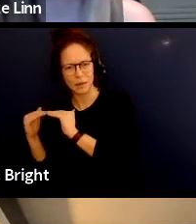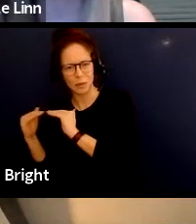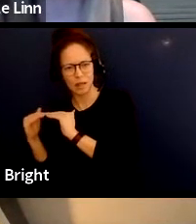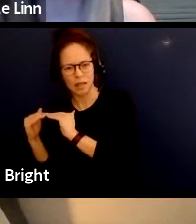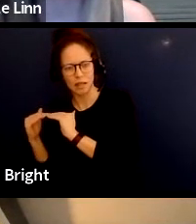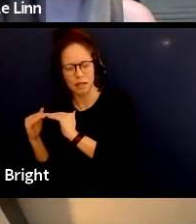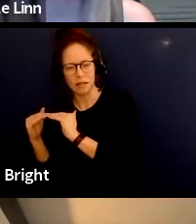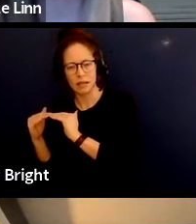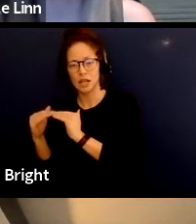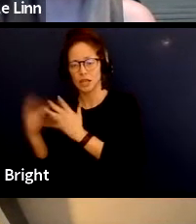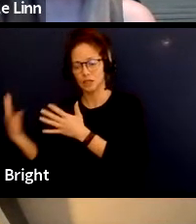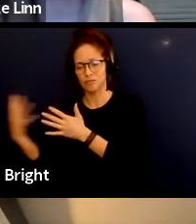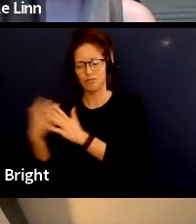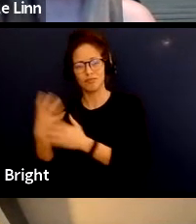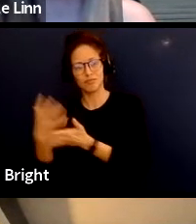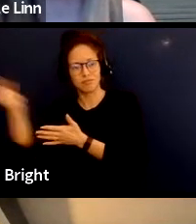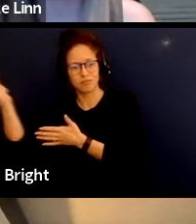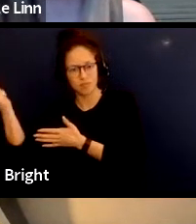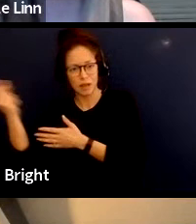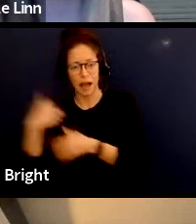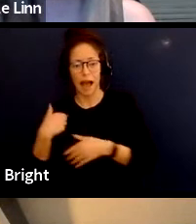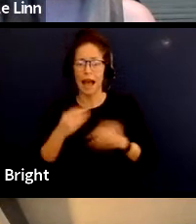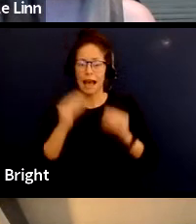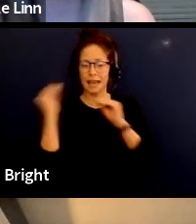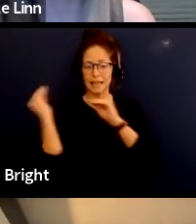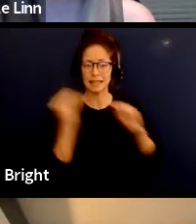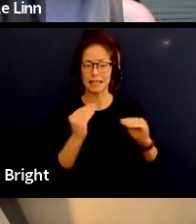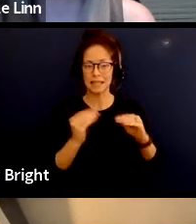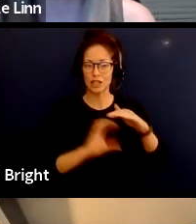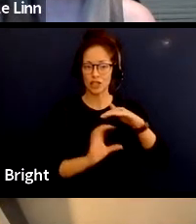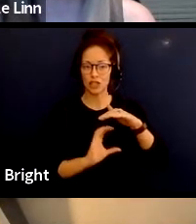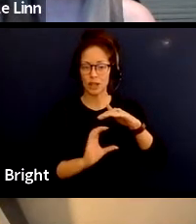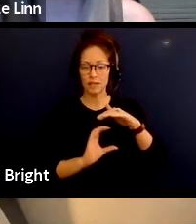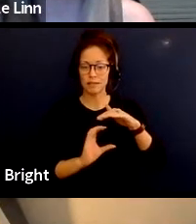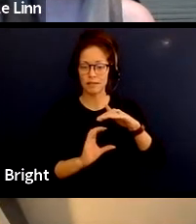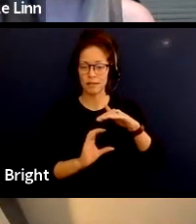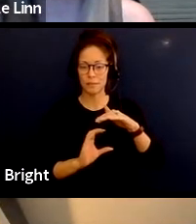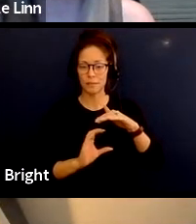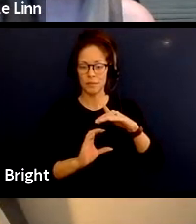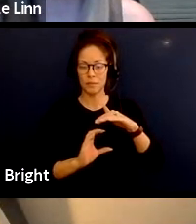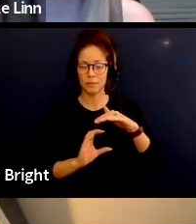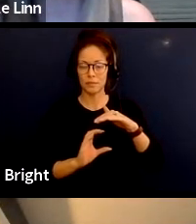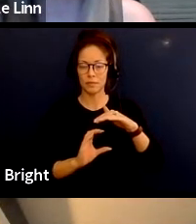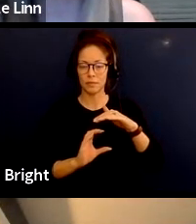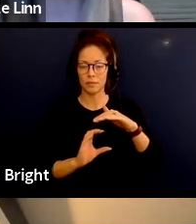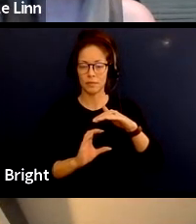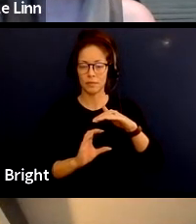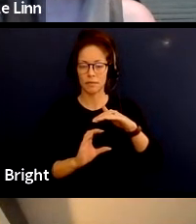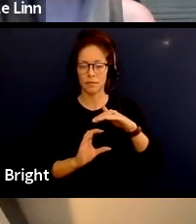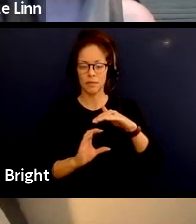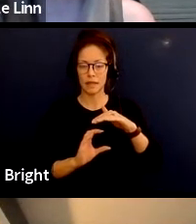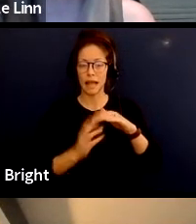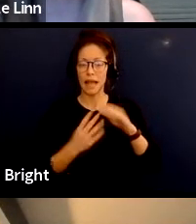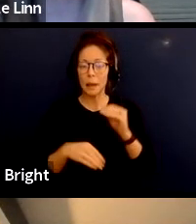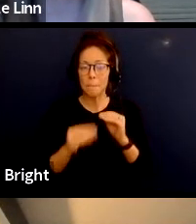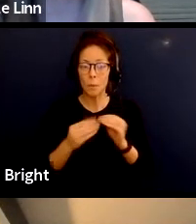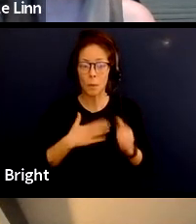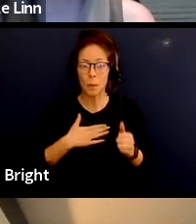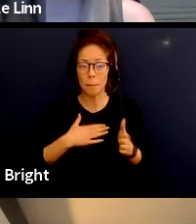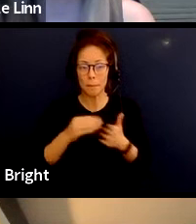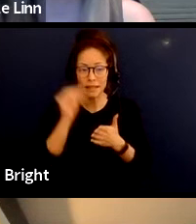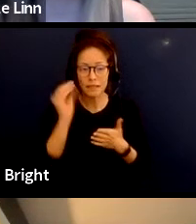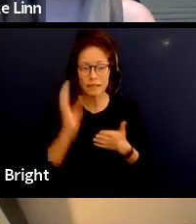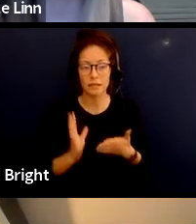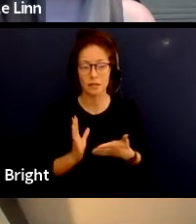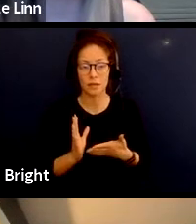getting taken away. I'm teach at Chess and on the east side, and more of my students